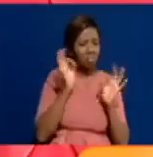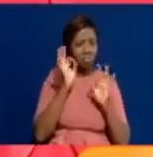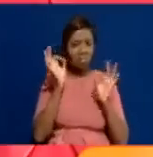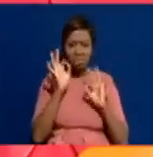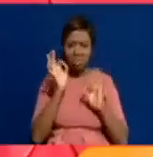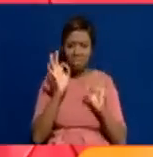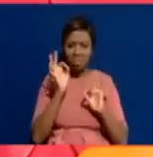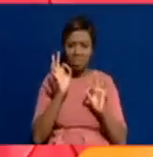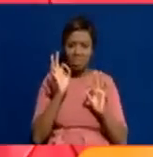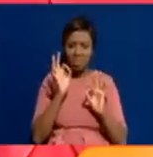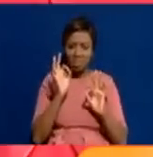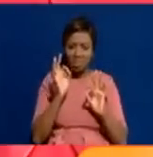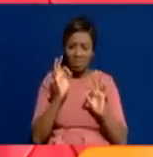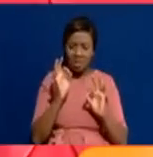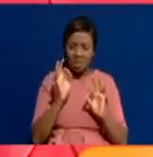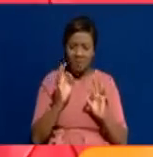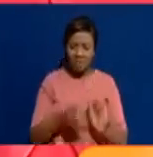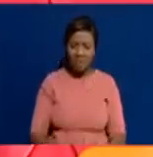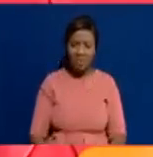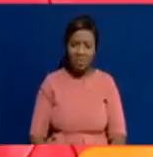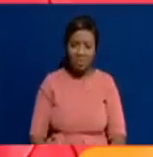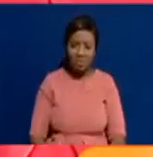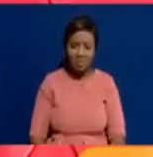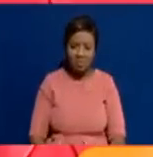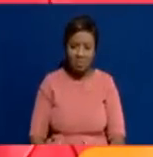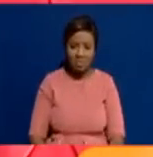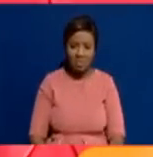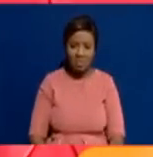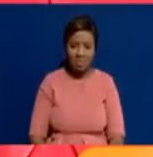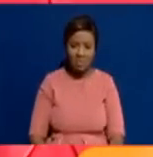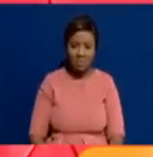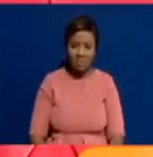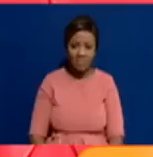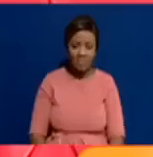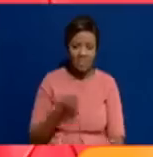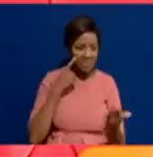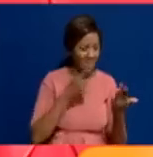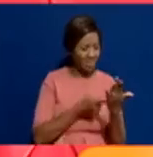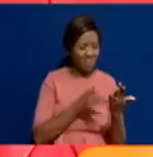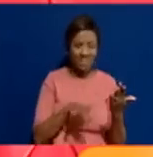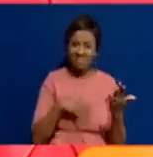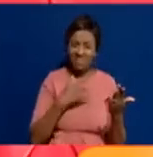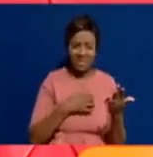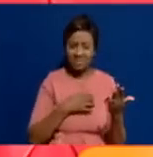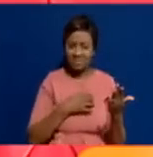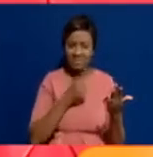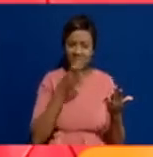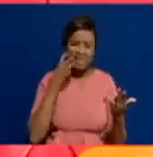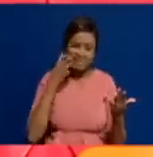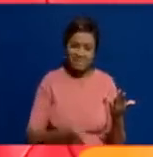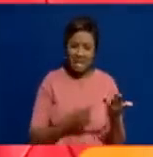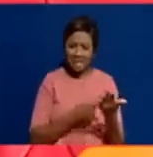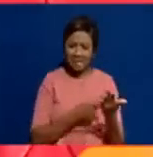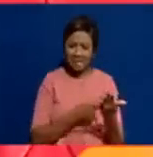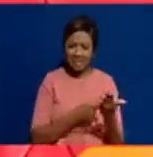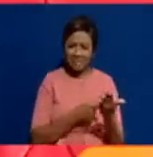Yo, they are creating sad content. Sad content. Like, I was looking at that content, I'm like, had I